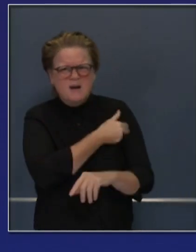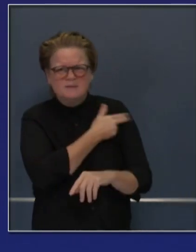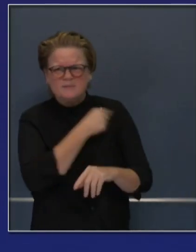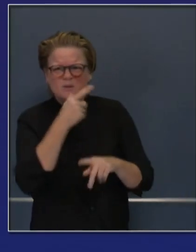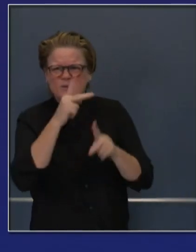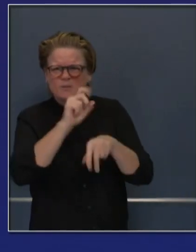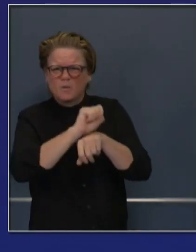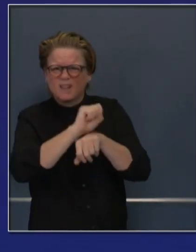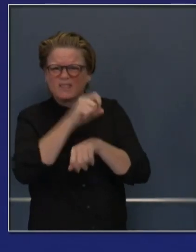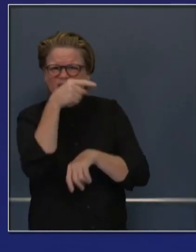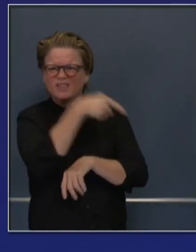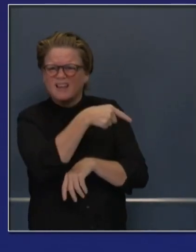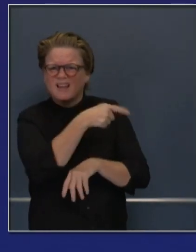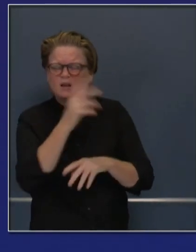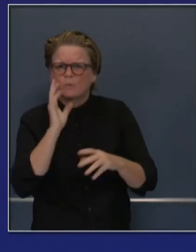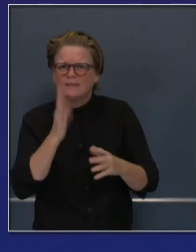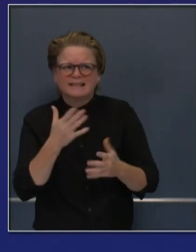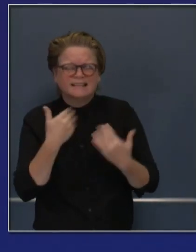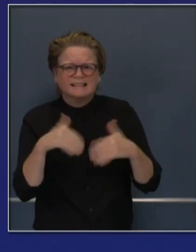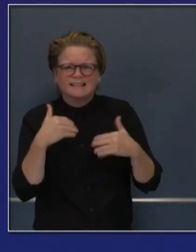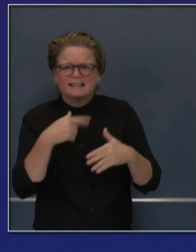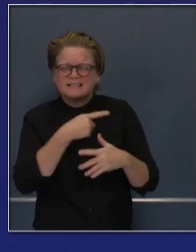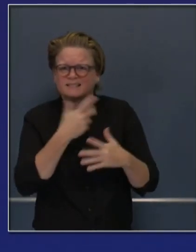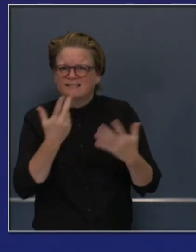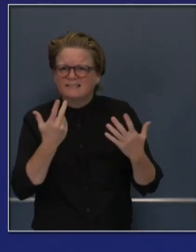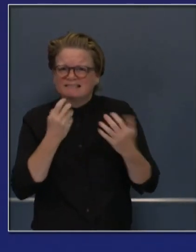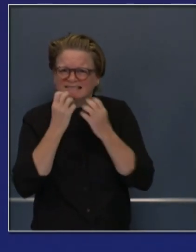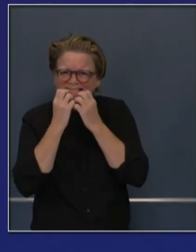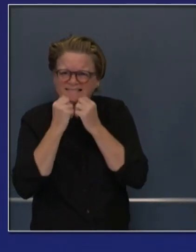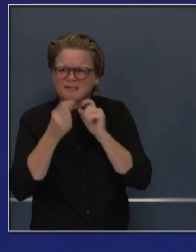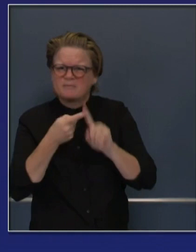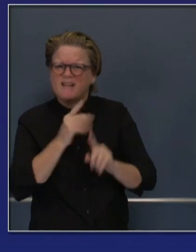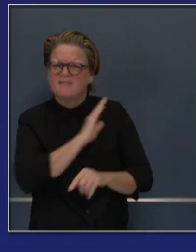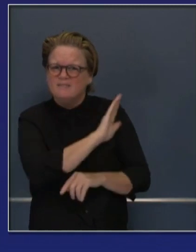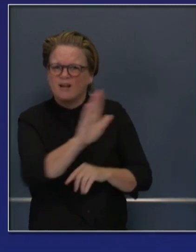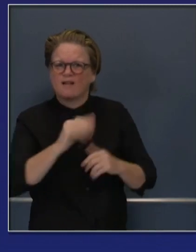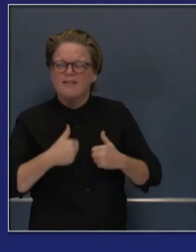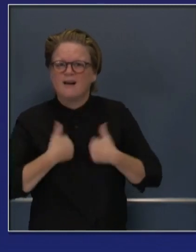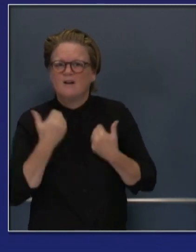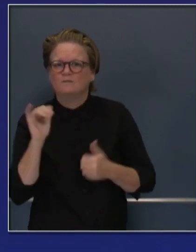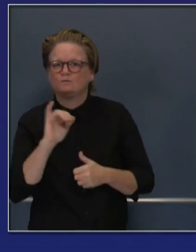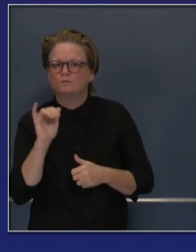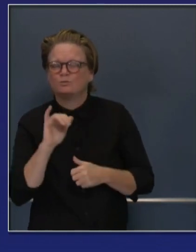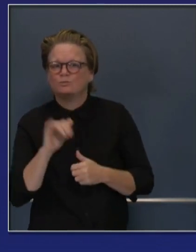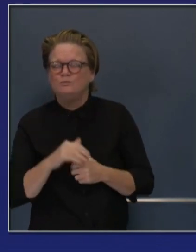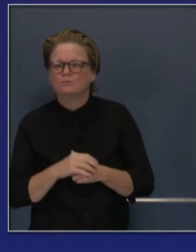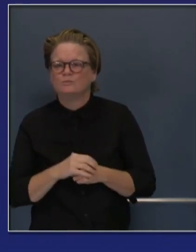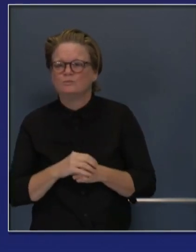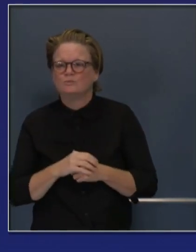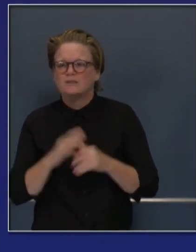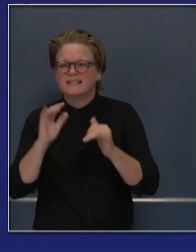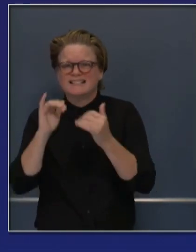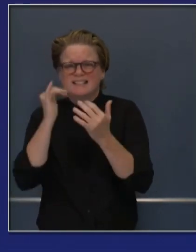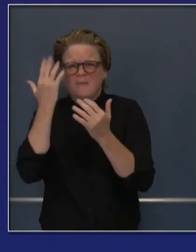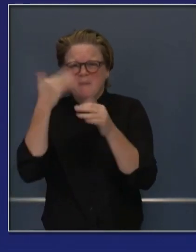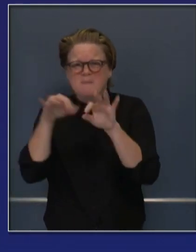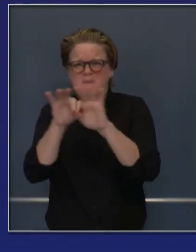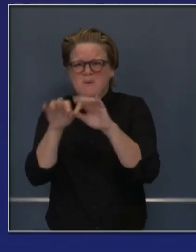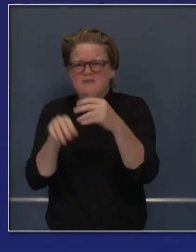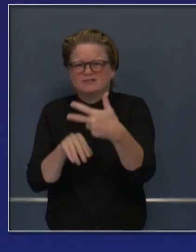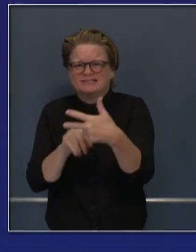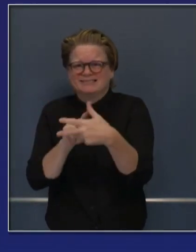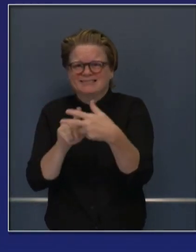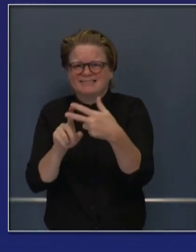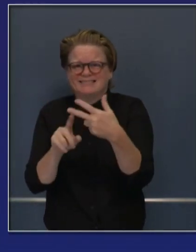state. So what are these simple reminders? Let's boil them down to 3 simple things: the masking, the